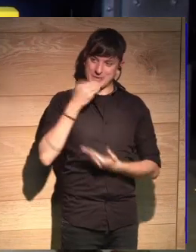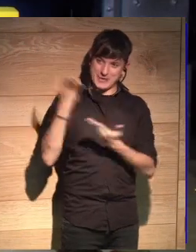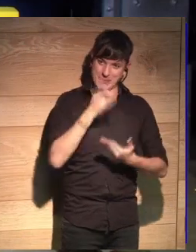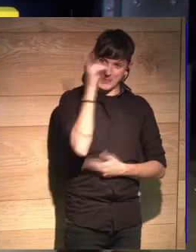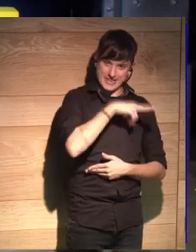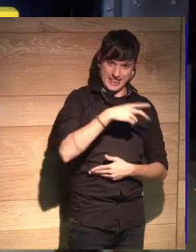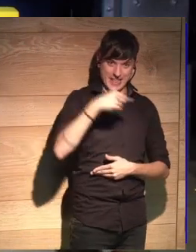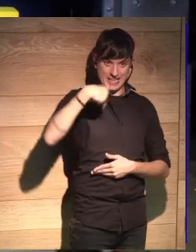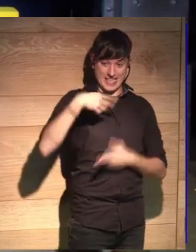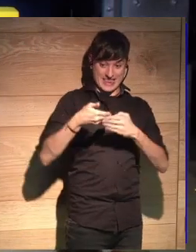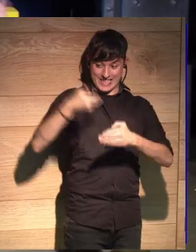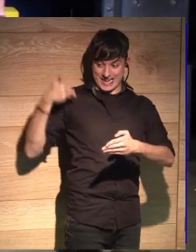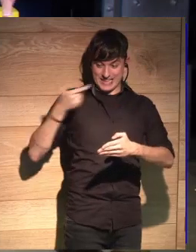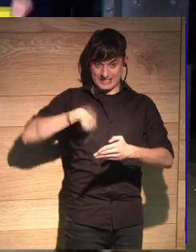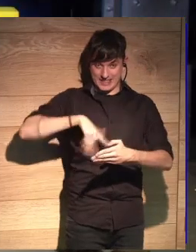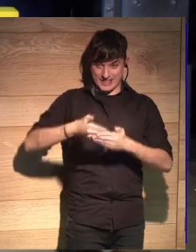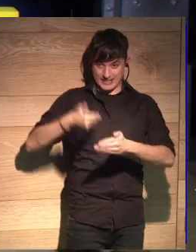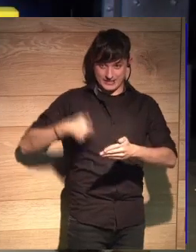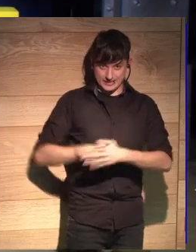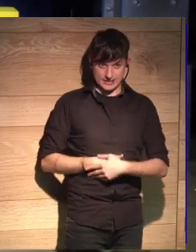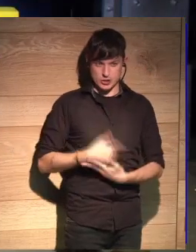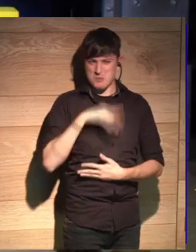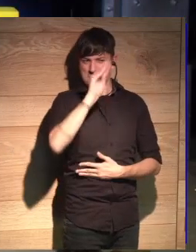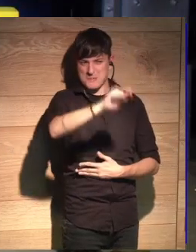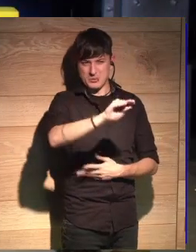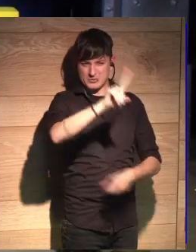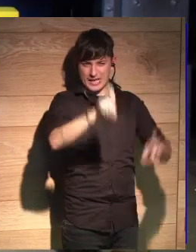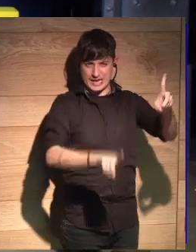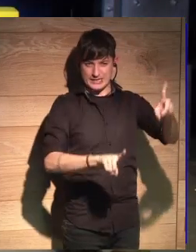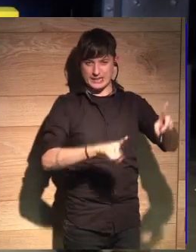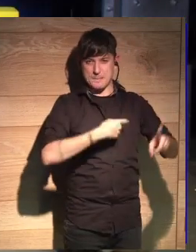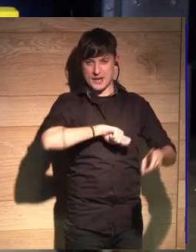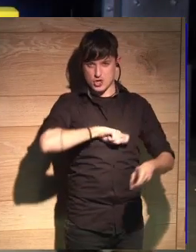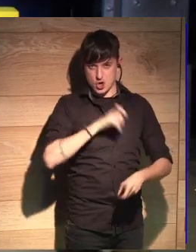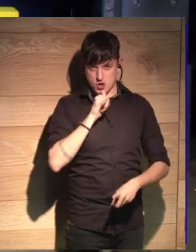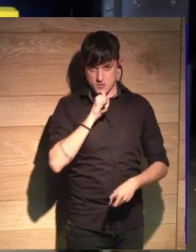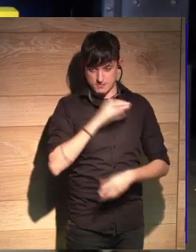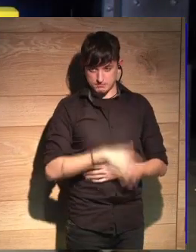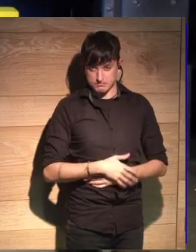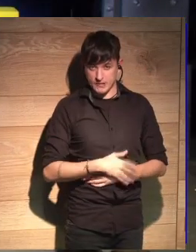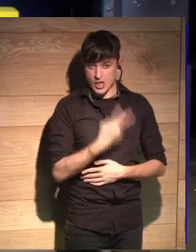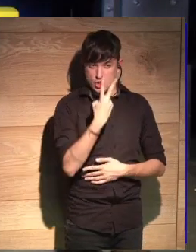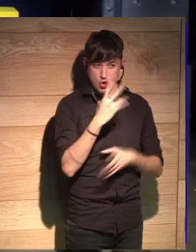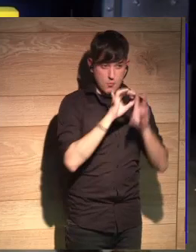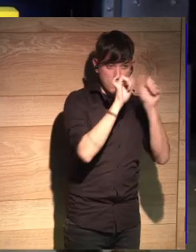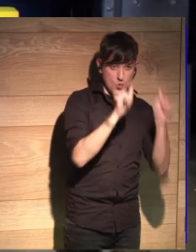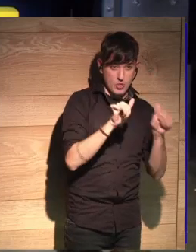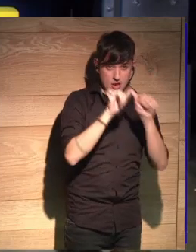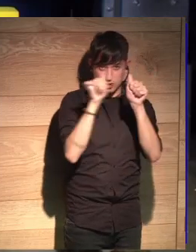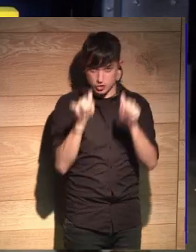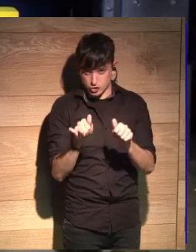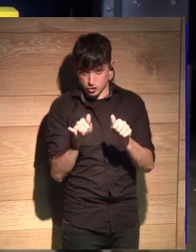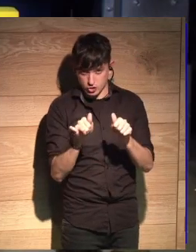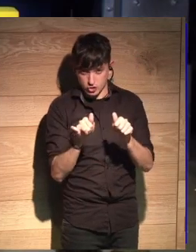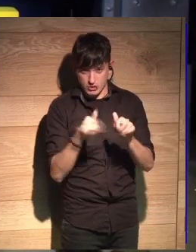We're here. Voy a preguntar en español. I'm going to ask in Spanish. And there are 2